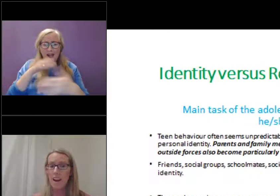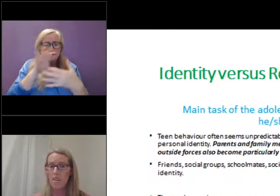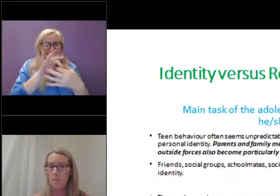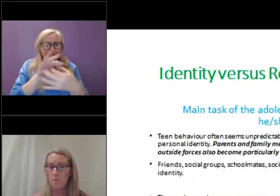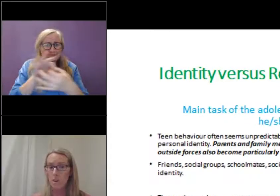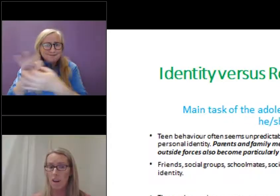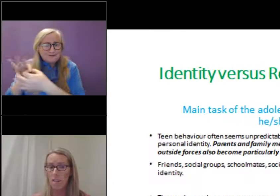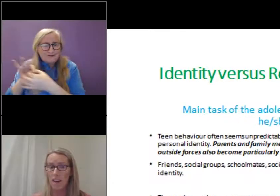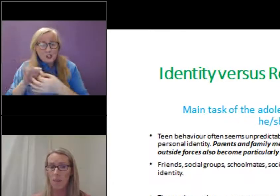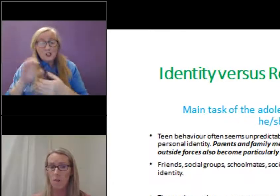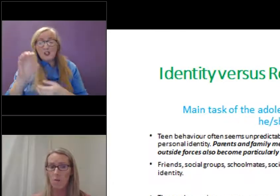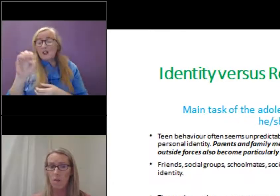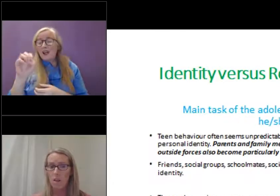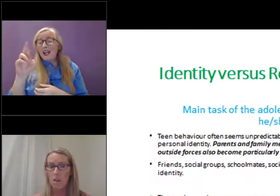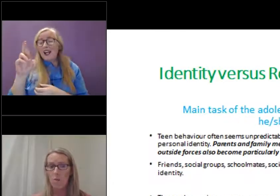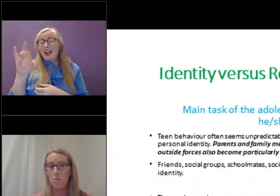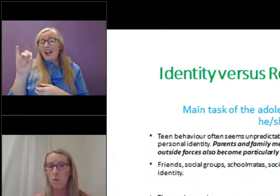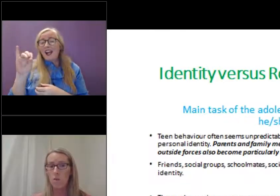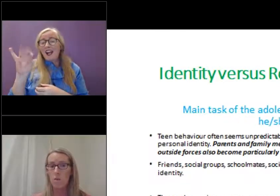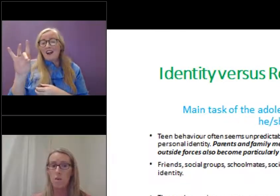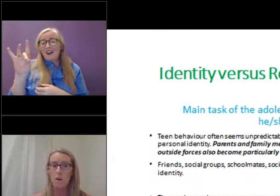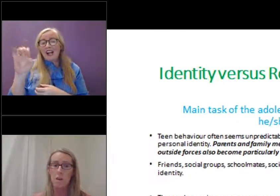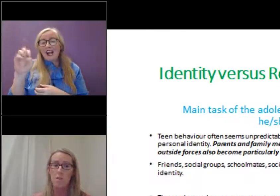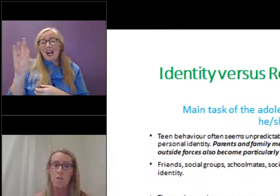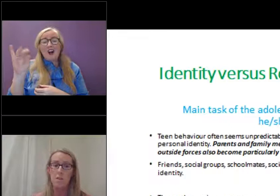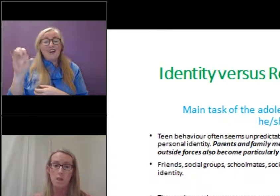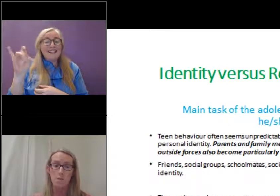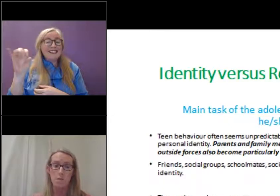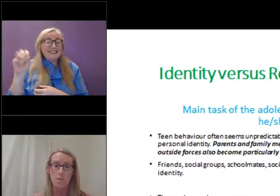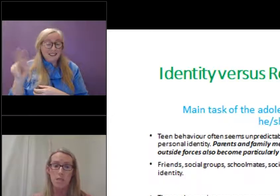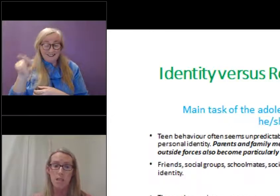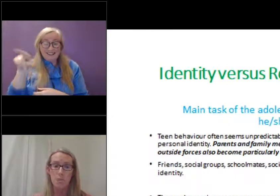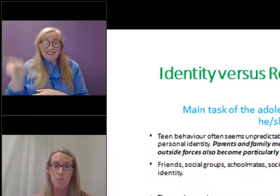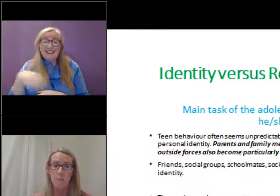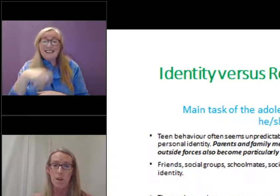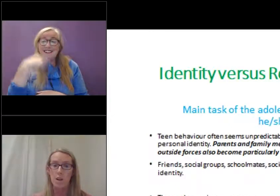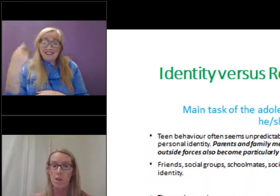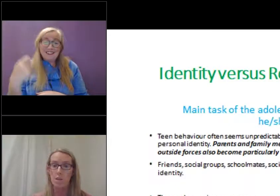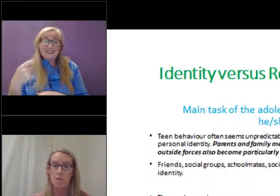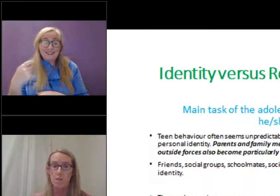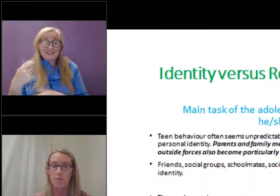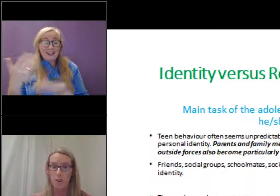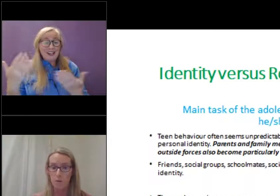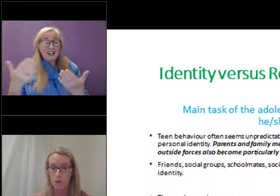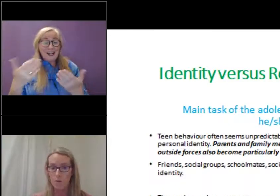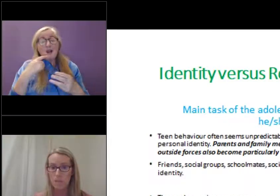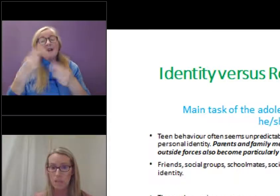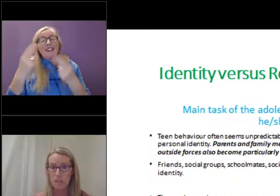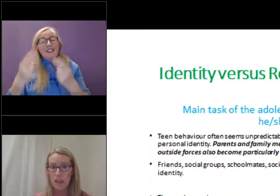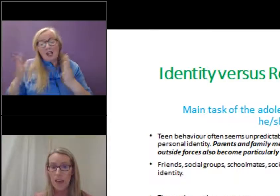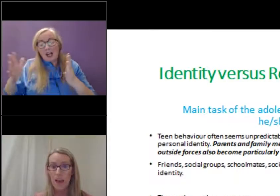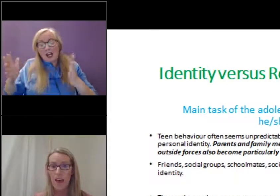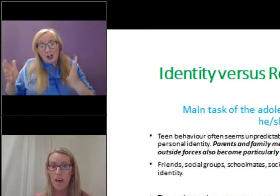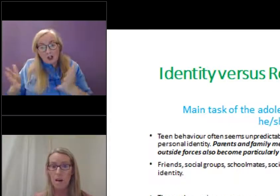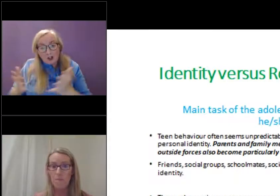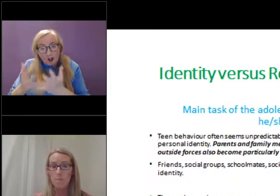So Erik Erikson will kind of say, you know, young people who kind of, I suppose, receive proper encouragement and